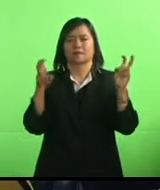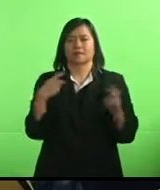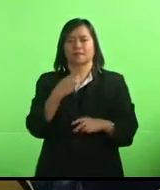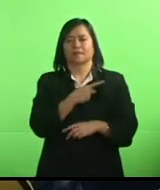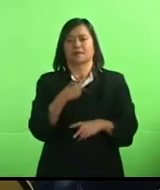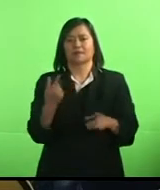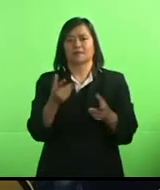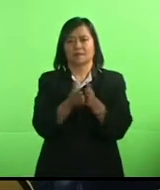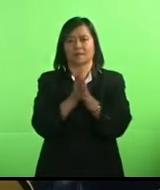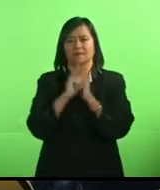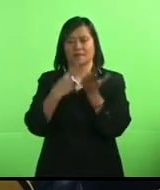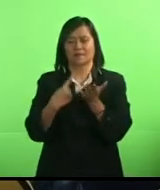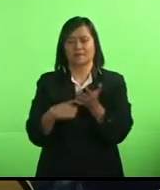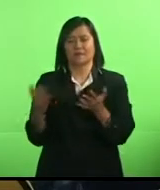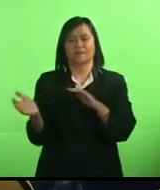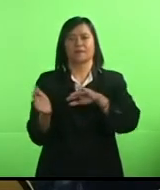scope. Not within our scope.